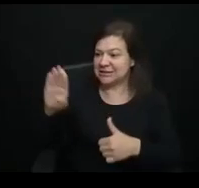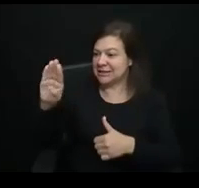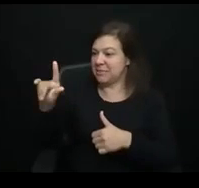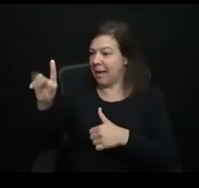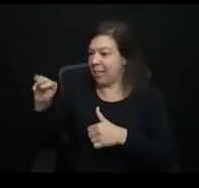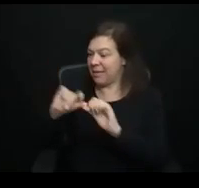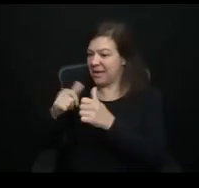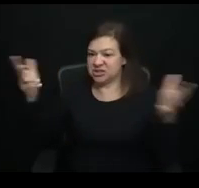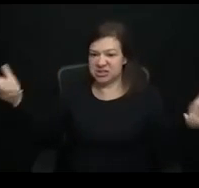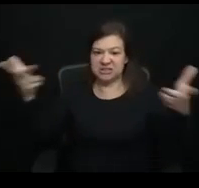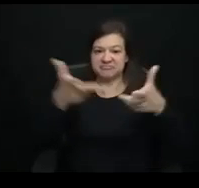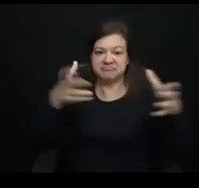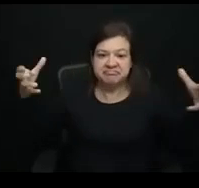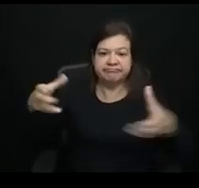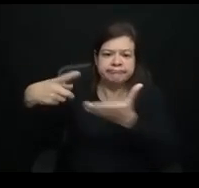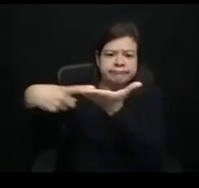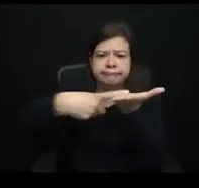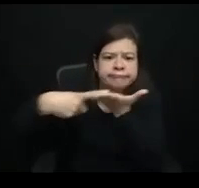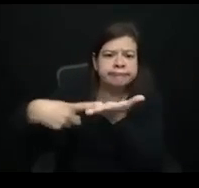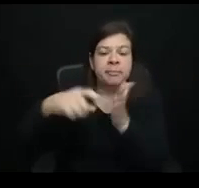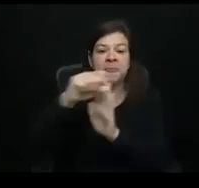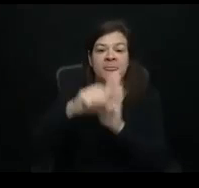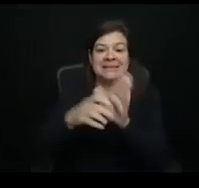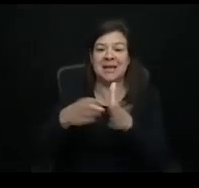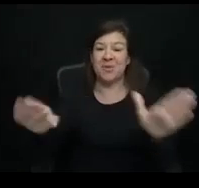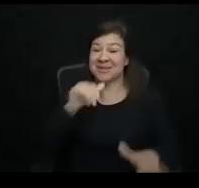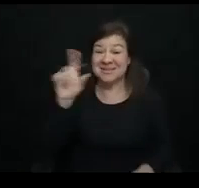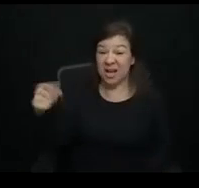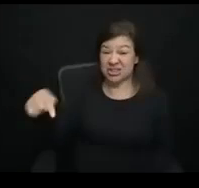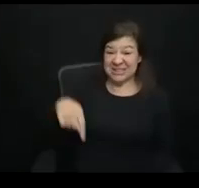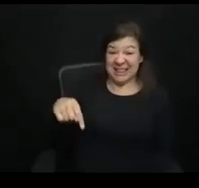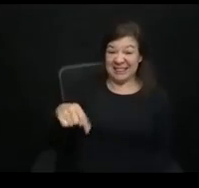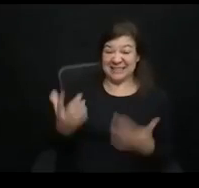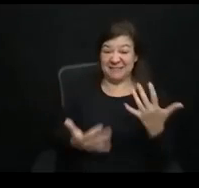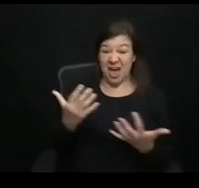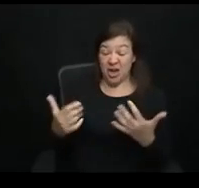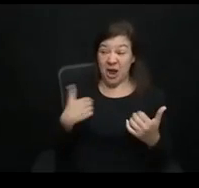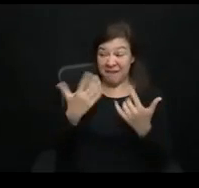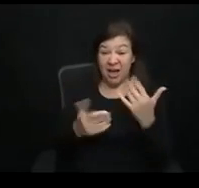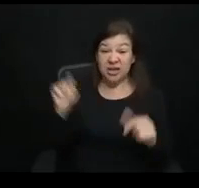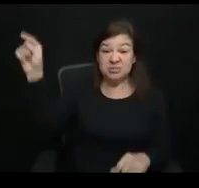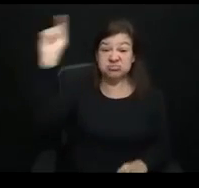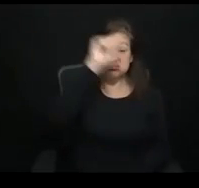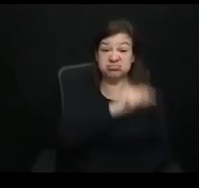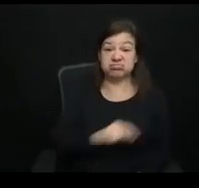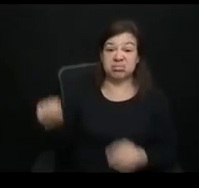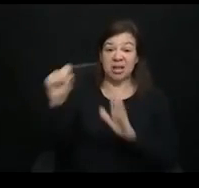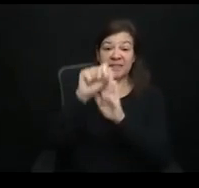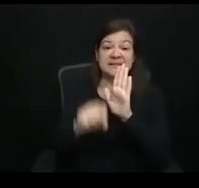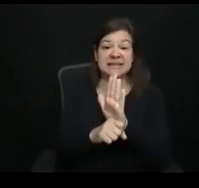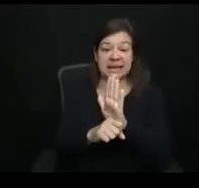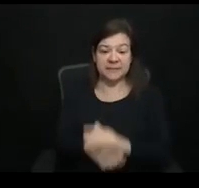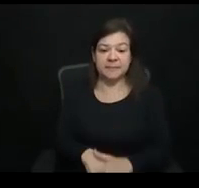this statewide, because it's not just this fire. Obviously, there's large fires all across the state, and get